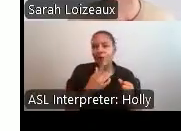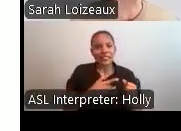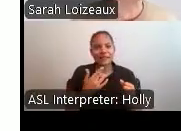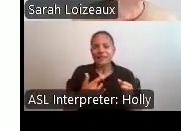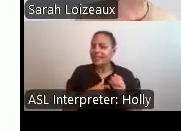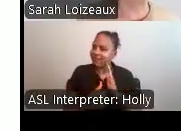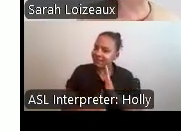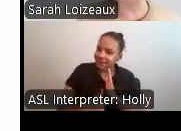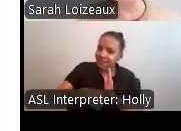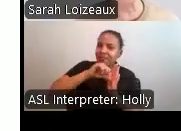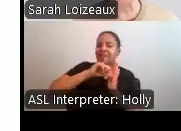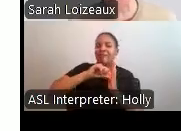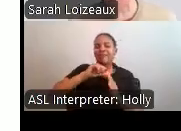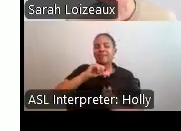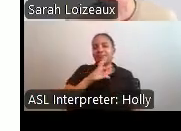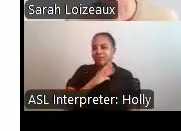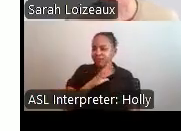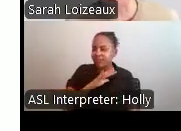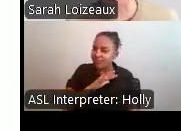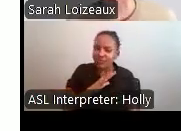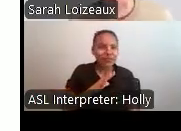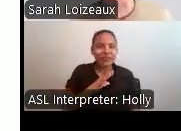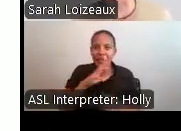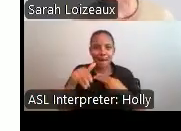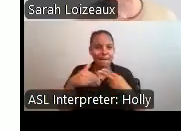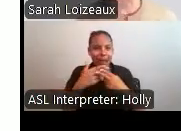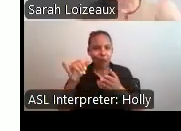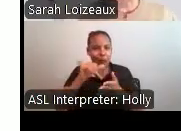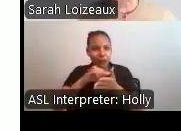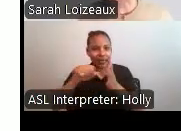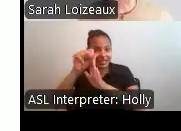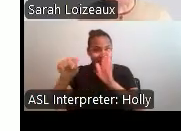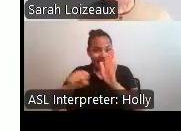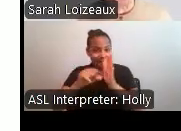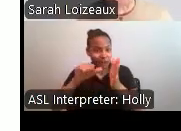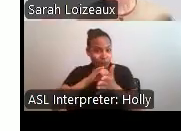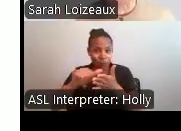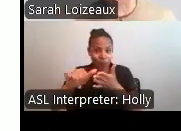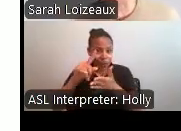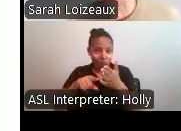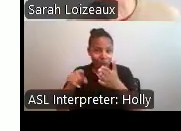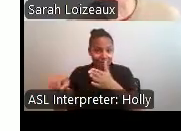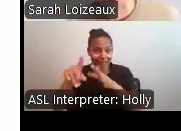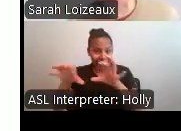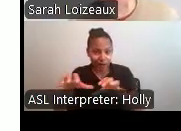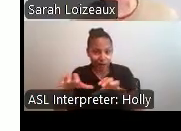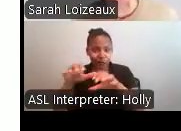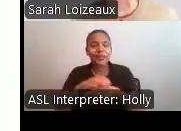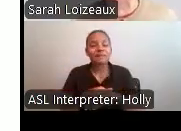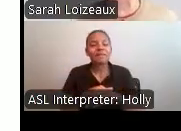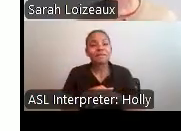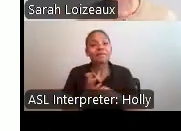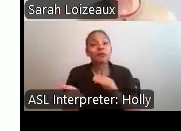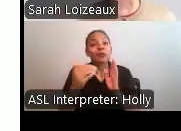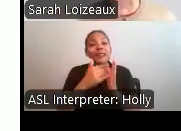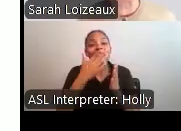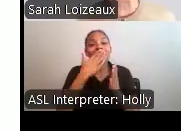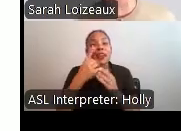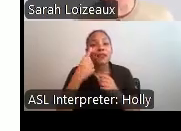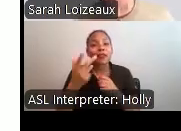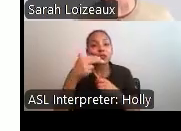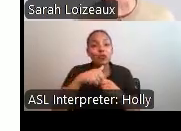about what the good folks in New York State are doing. So with that said, thank you for joining, and I hope you